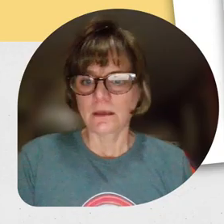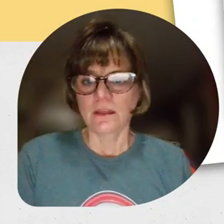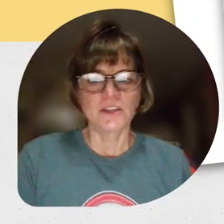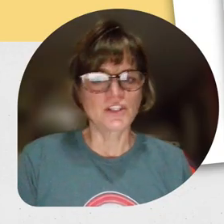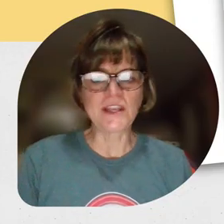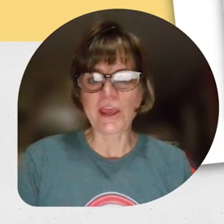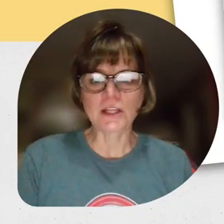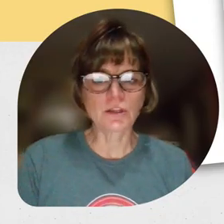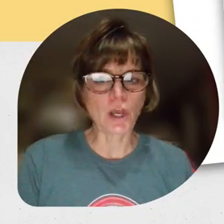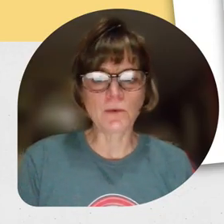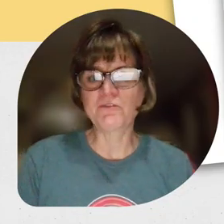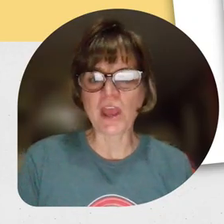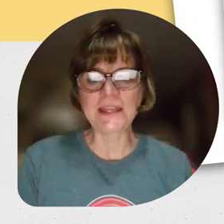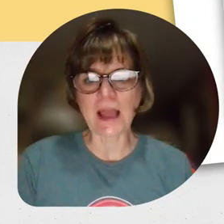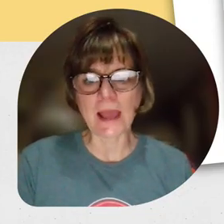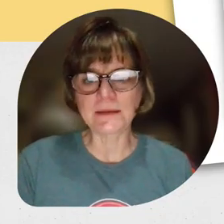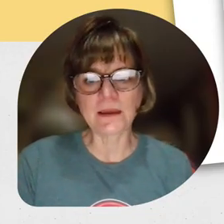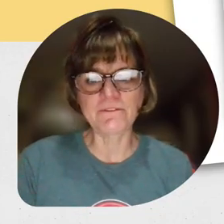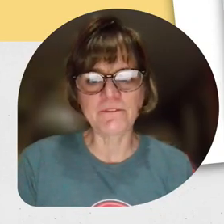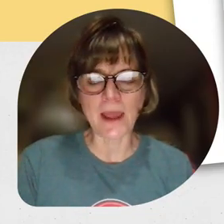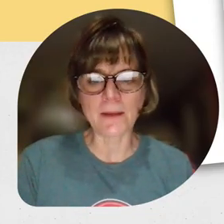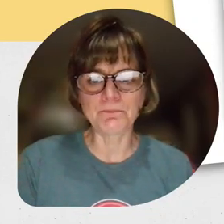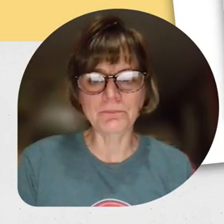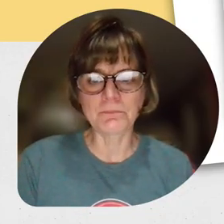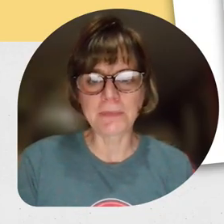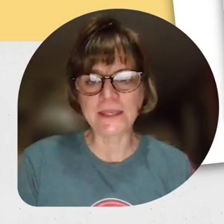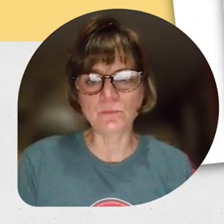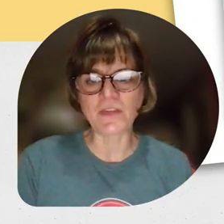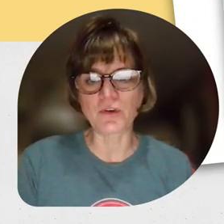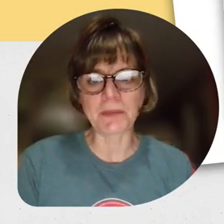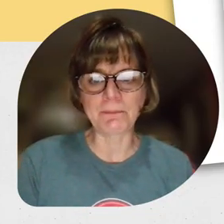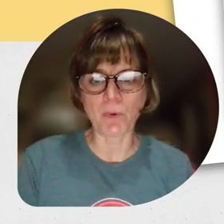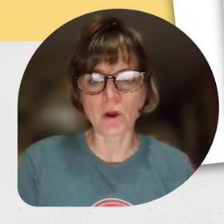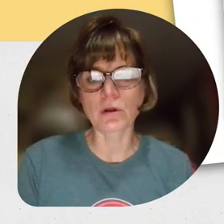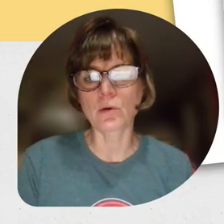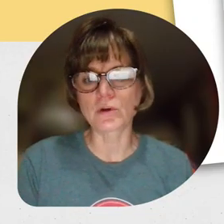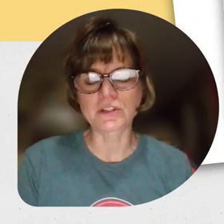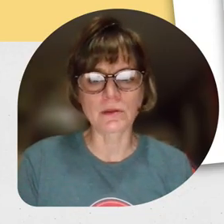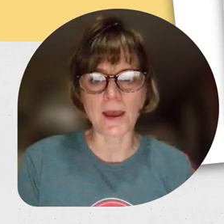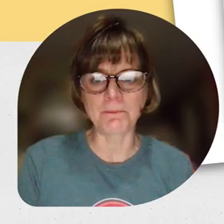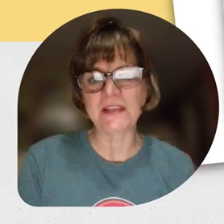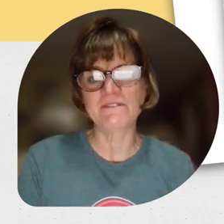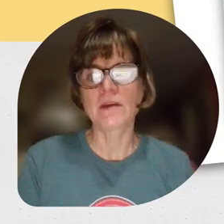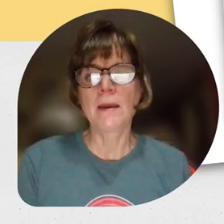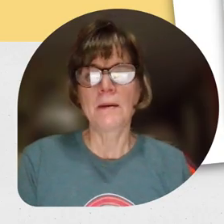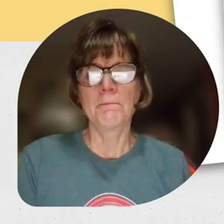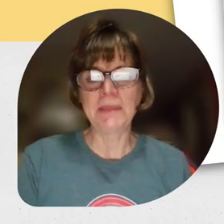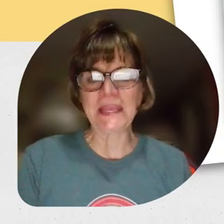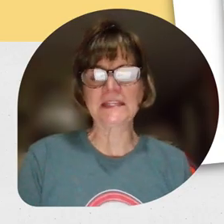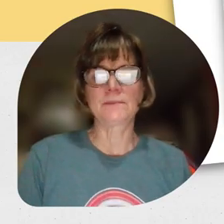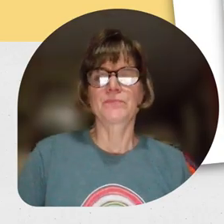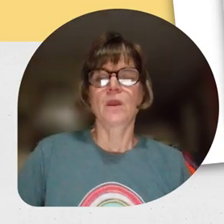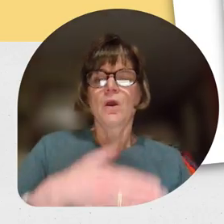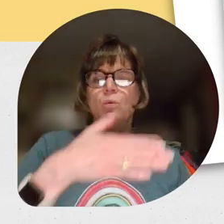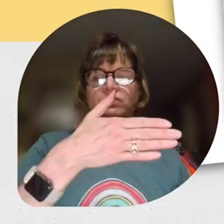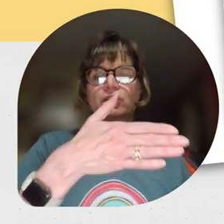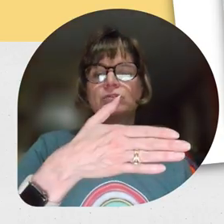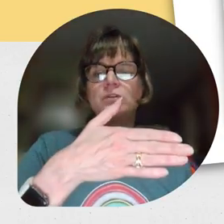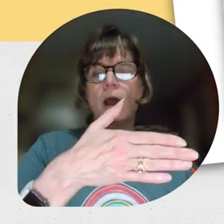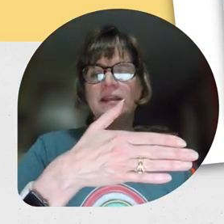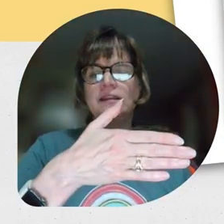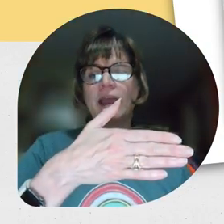Meat. The generic term for any kind of meat, whether it be pork or beef, meat.